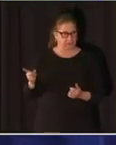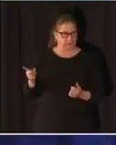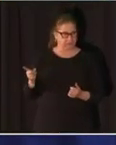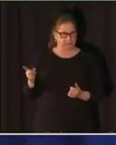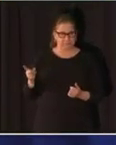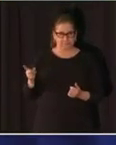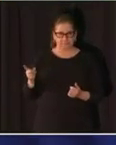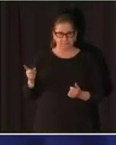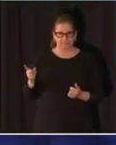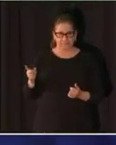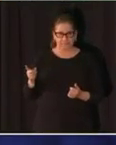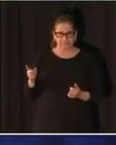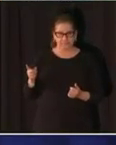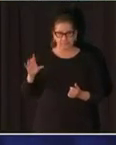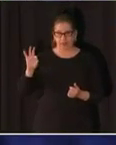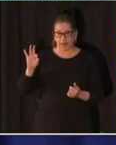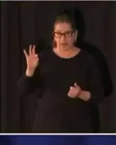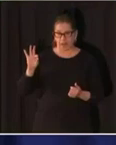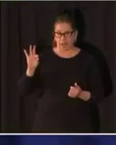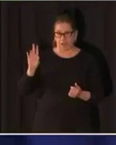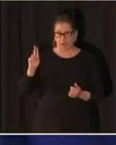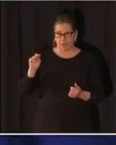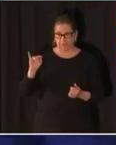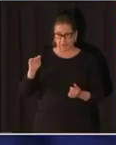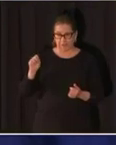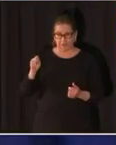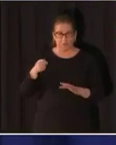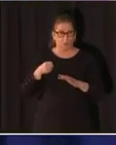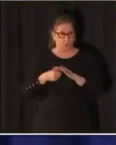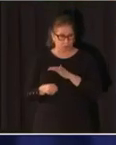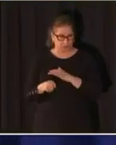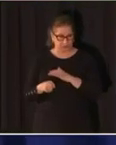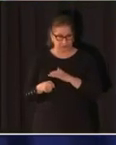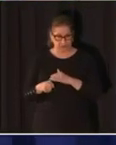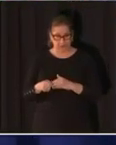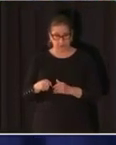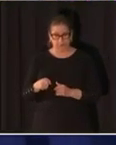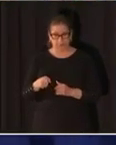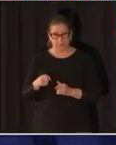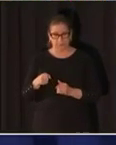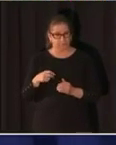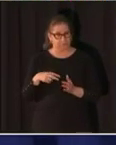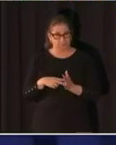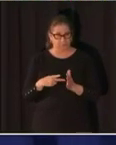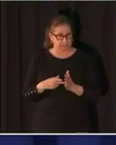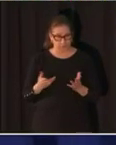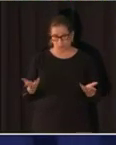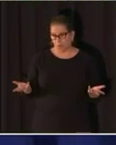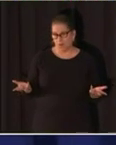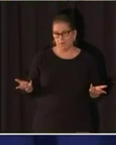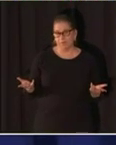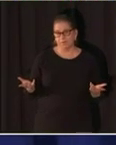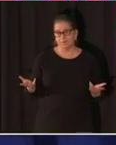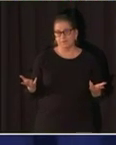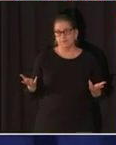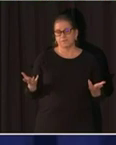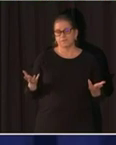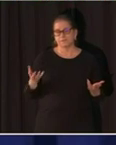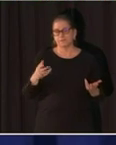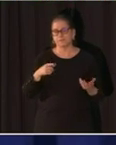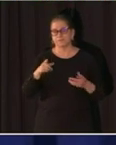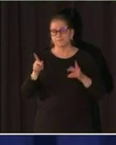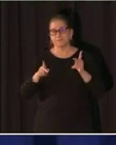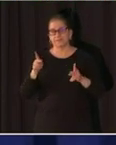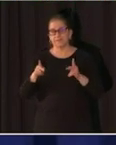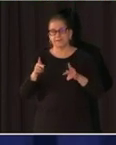of the 12 hospital's 12 units are on quarantine, what it means is that the individuals on that unit